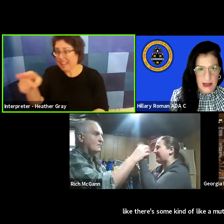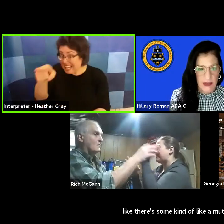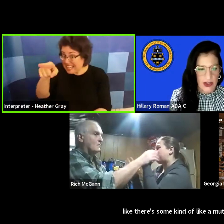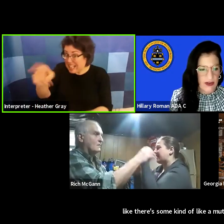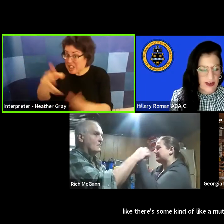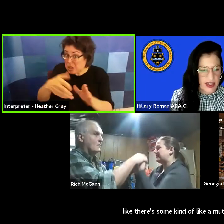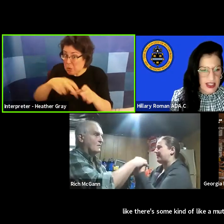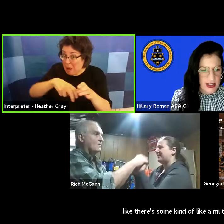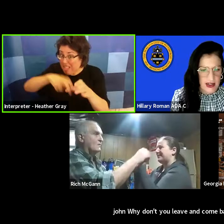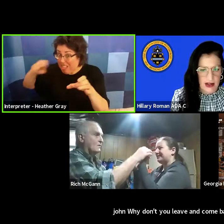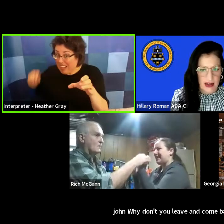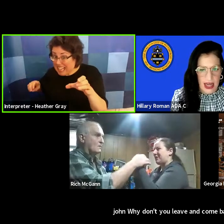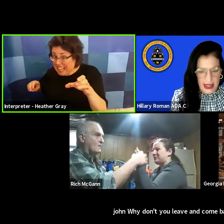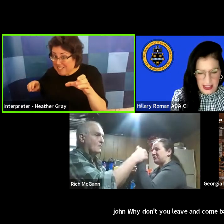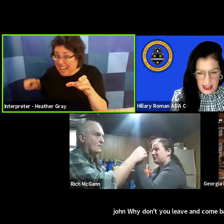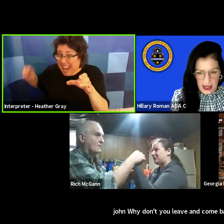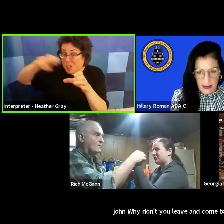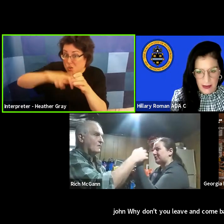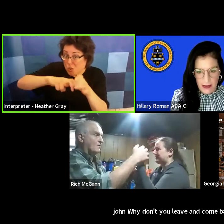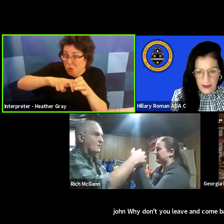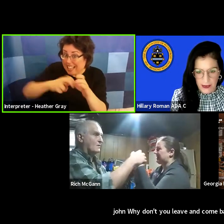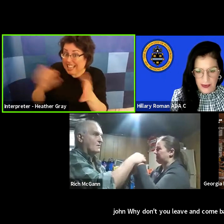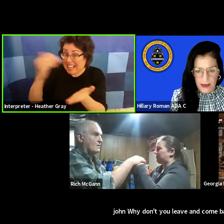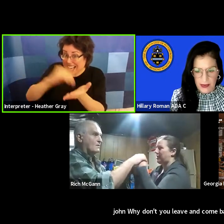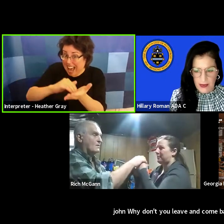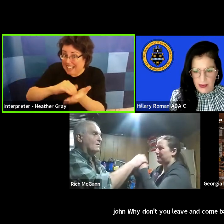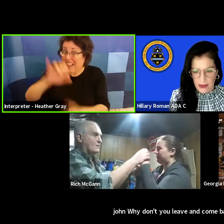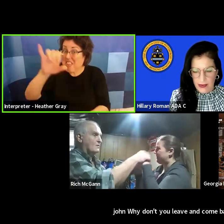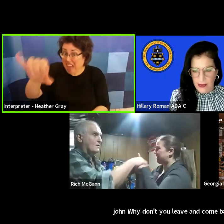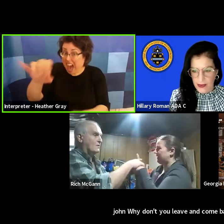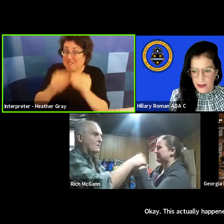That seemed to have fixed it last time.